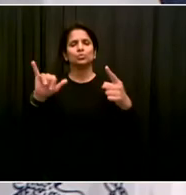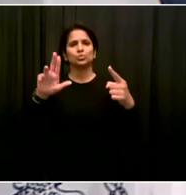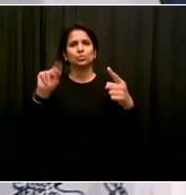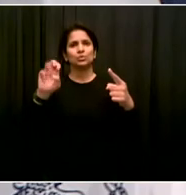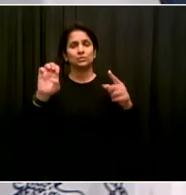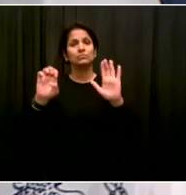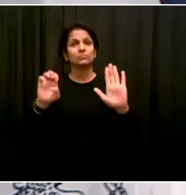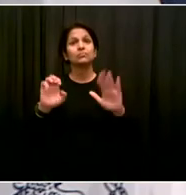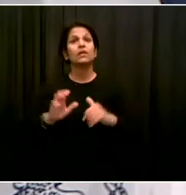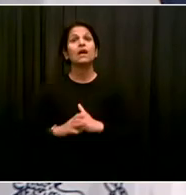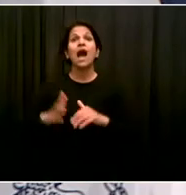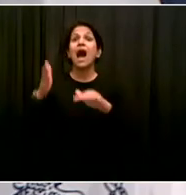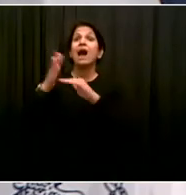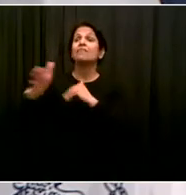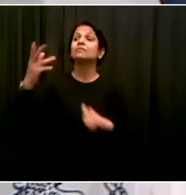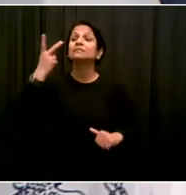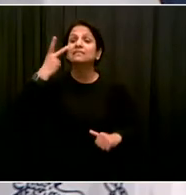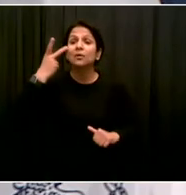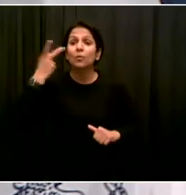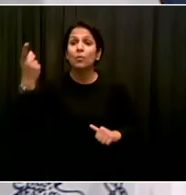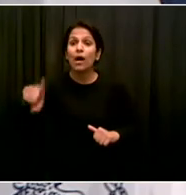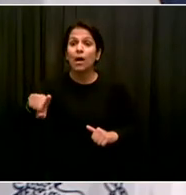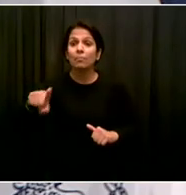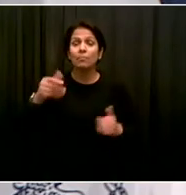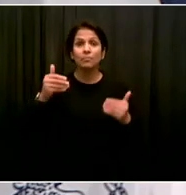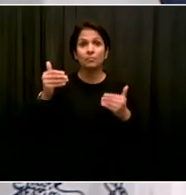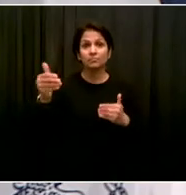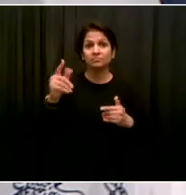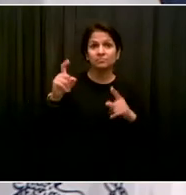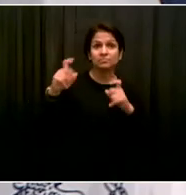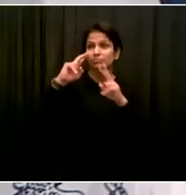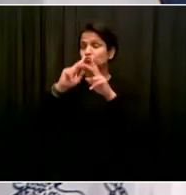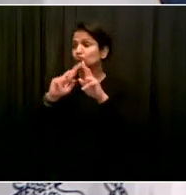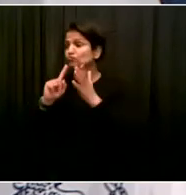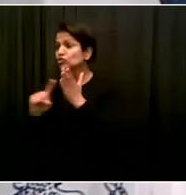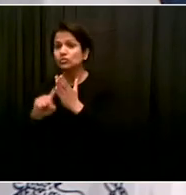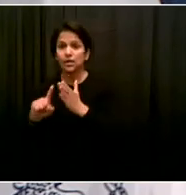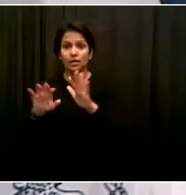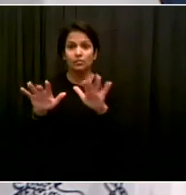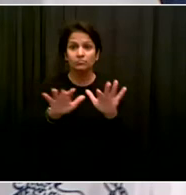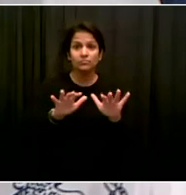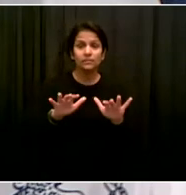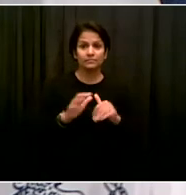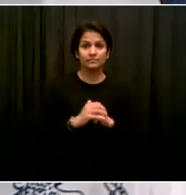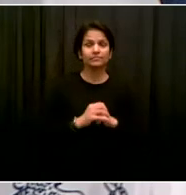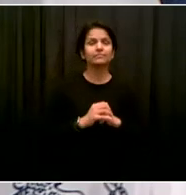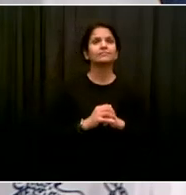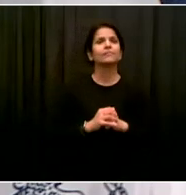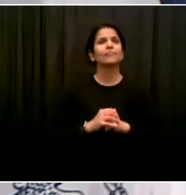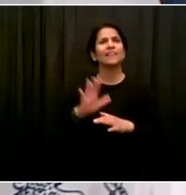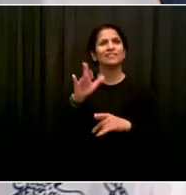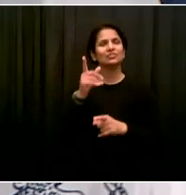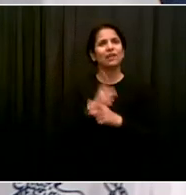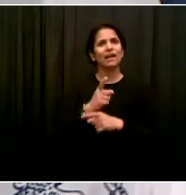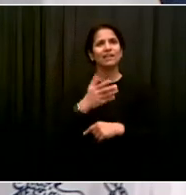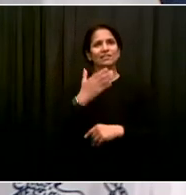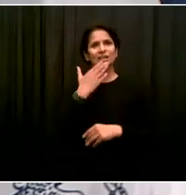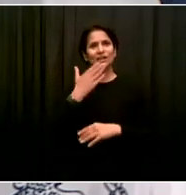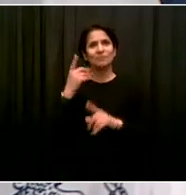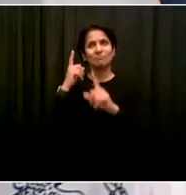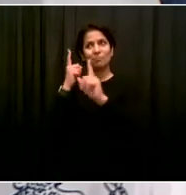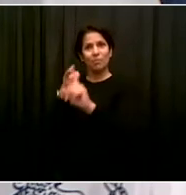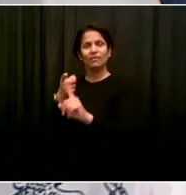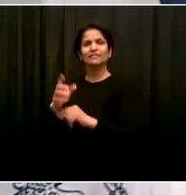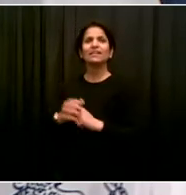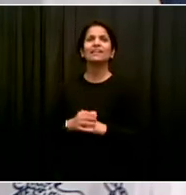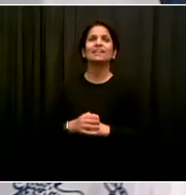reassess. And I think you're right that one of the things we can say to people is, if you want to get rid of the masks, if you want to get rid of the social distancing, if you want to get rid of the restrictions,